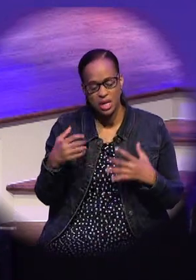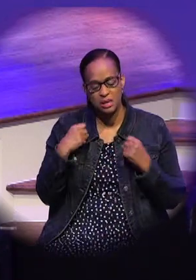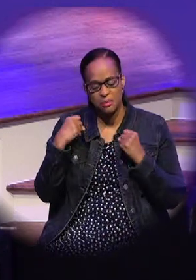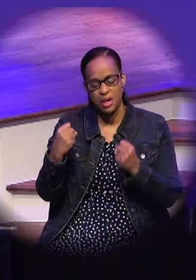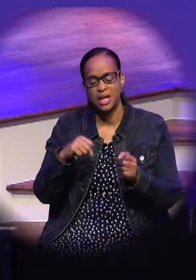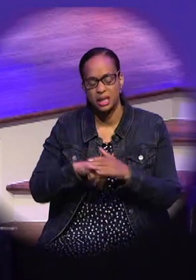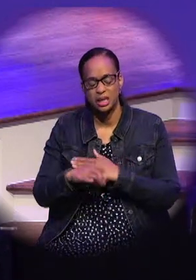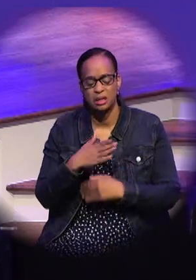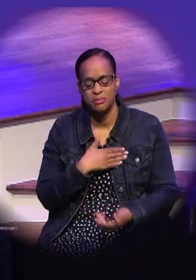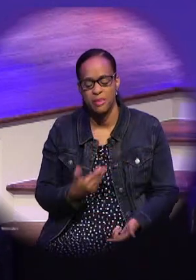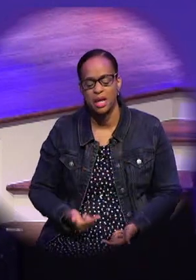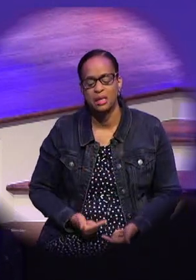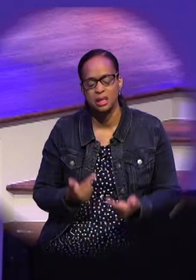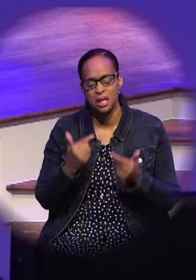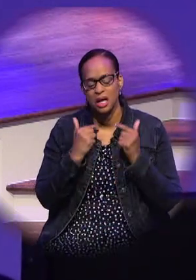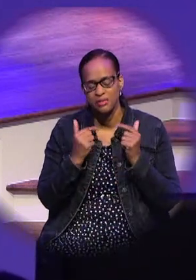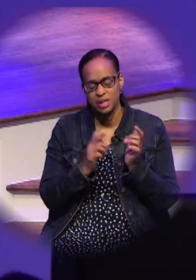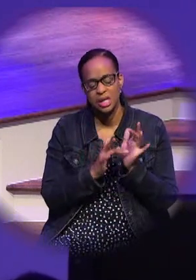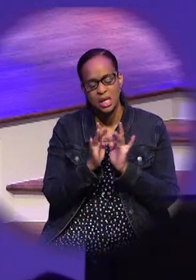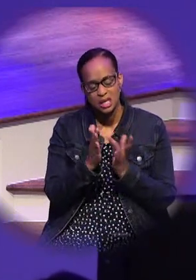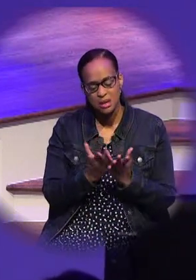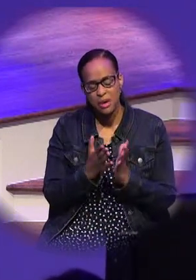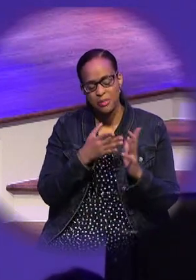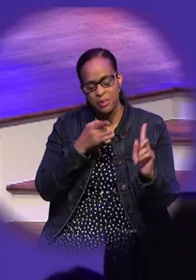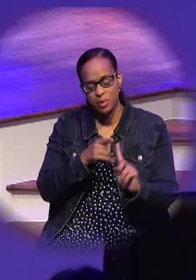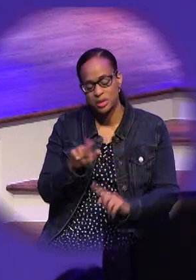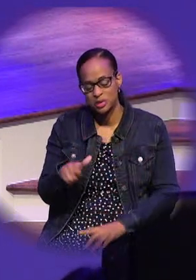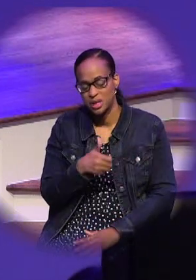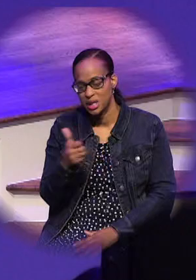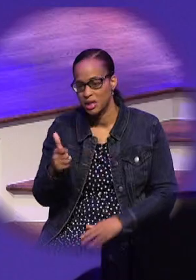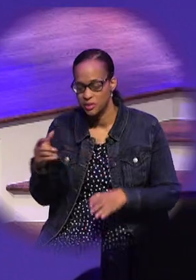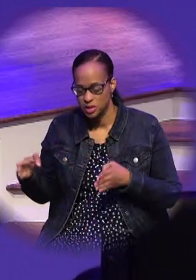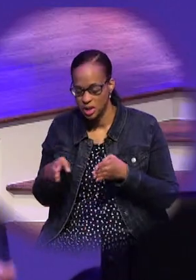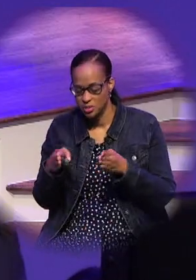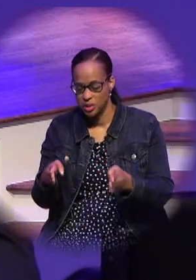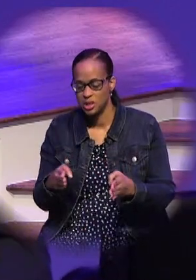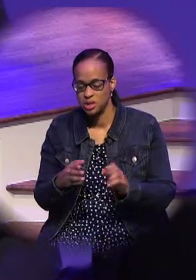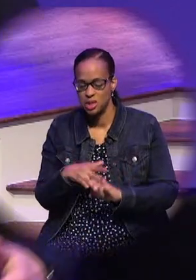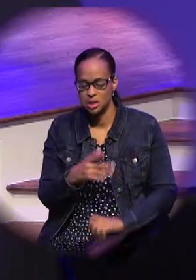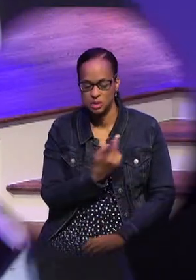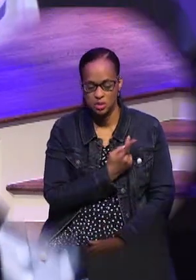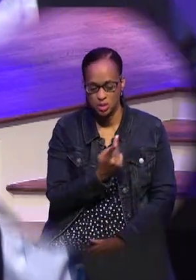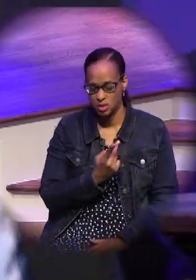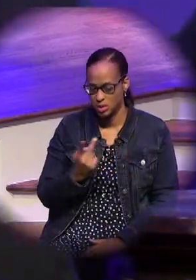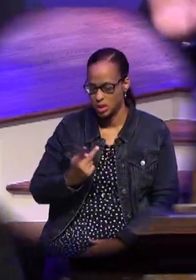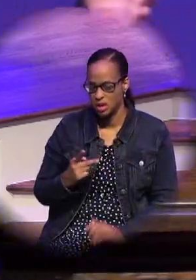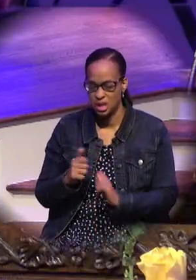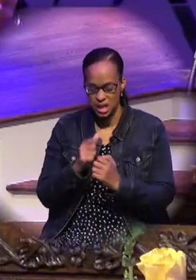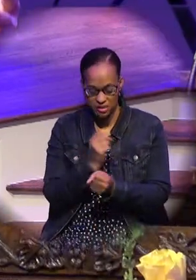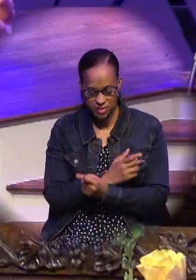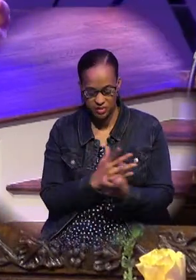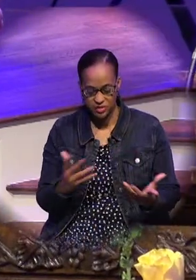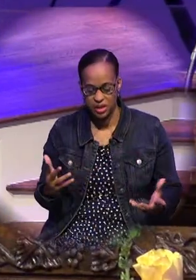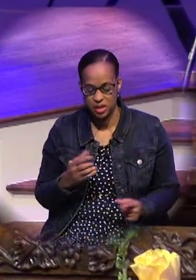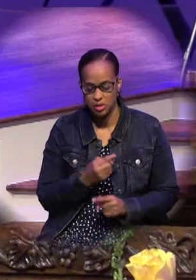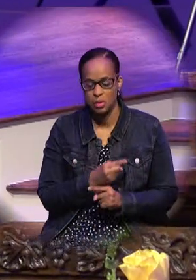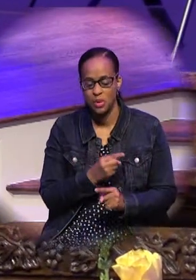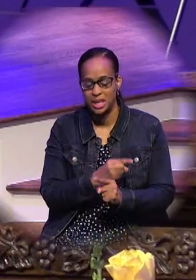life. When the Bible points us in the other direction, that it's not about you and I getting everything